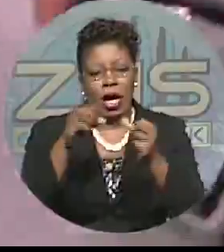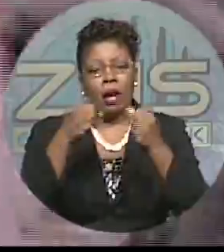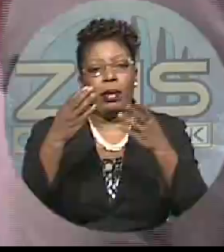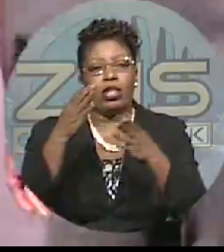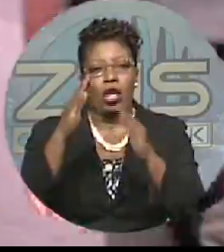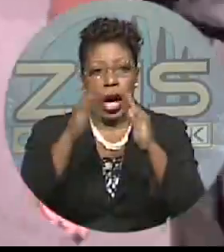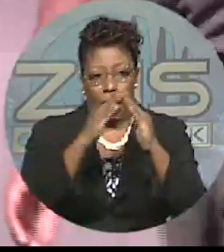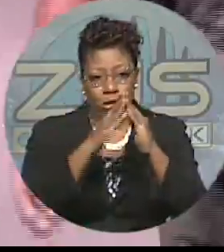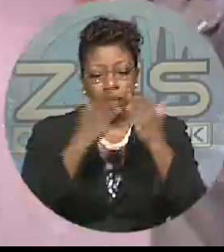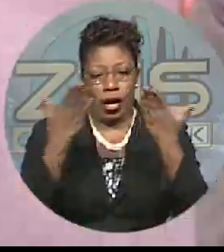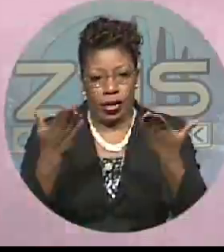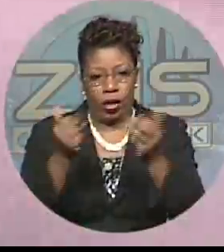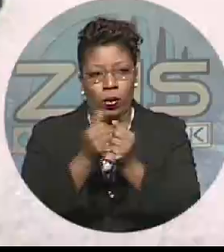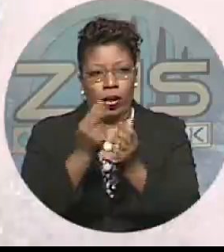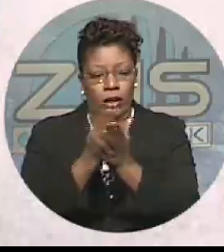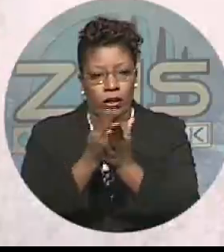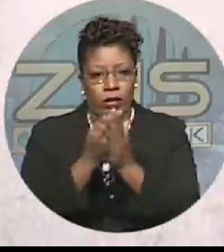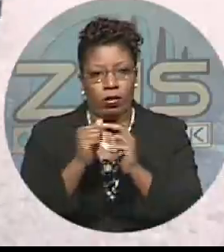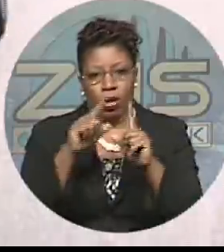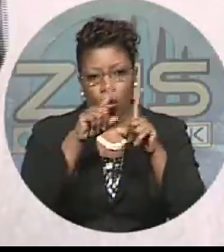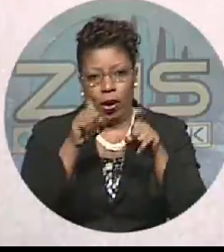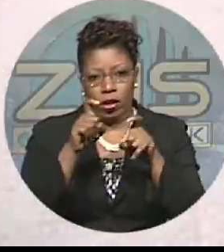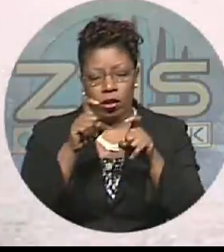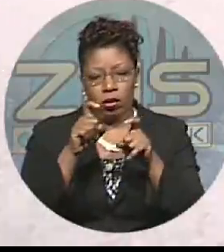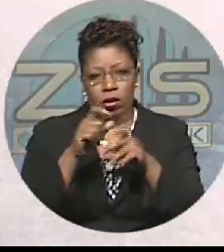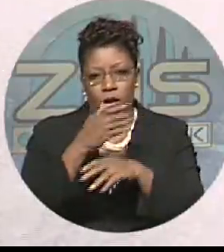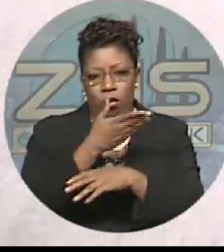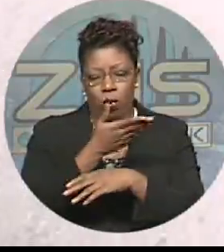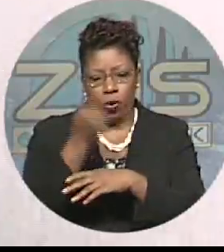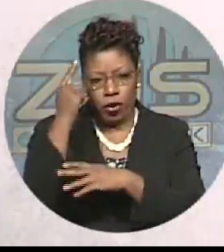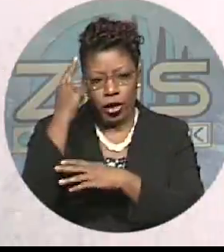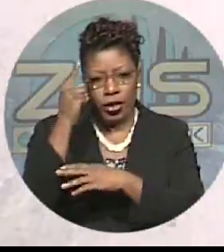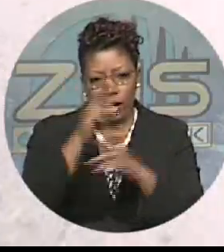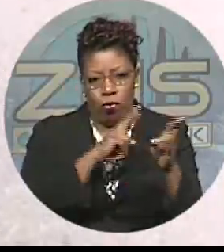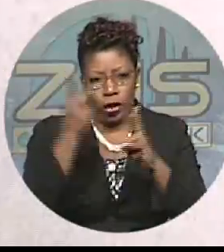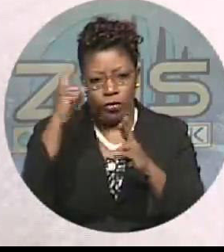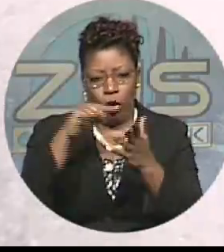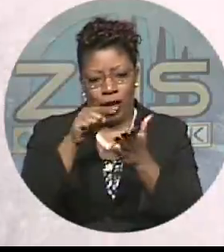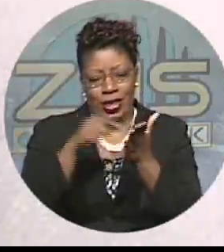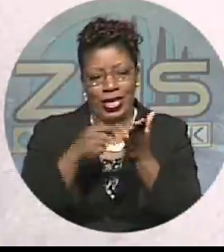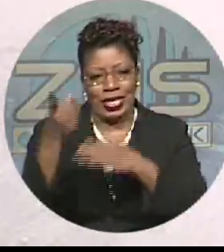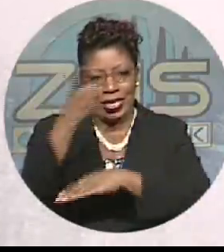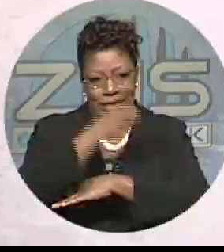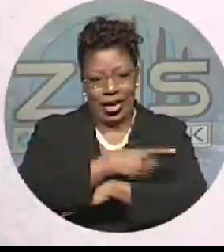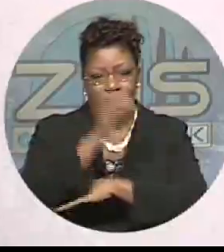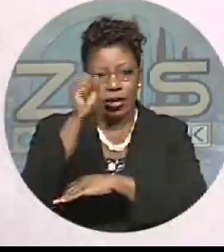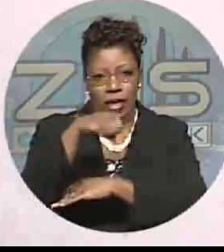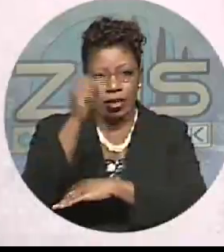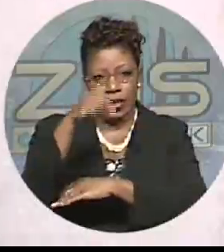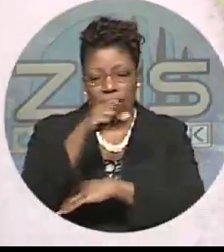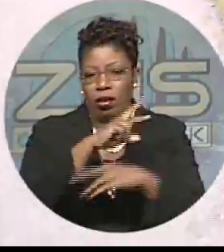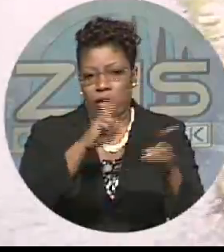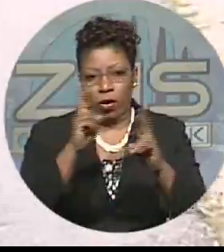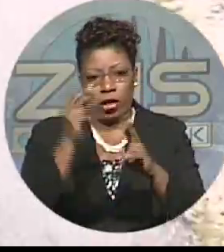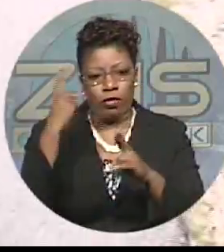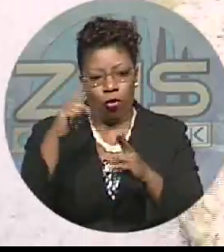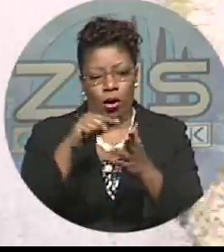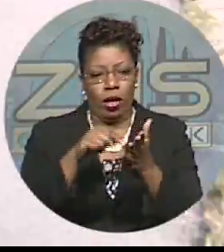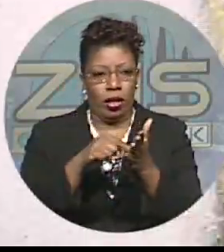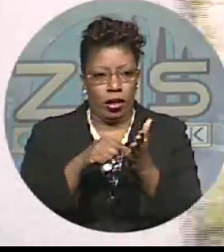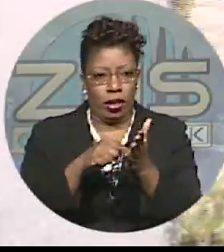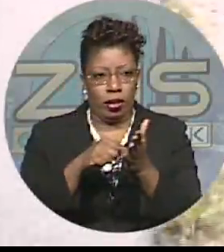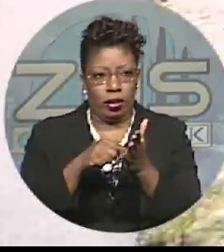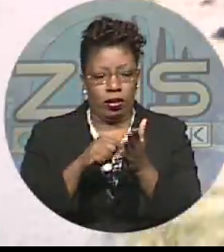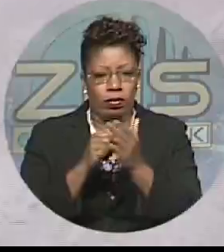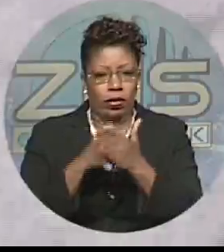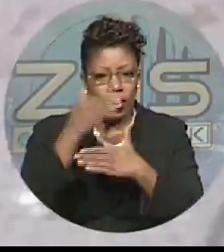Mm-hmm. And do you think that they have prepared for this day, knowing that? They prepared, very prepared. In fact, some next